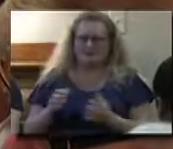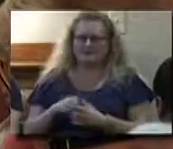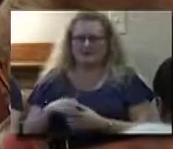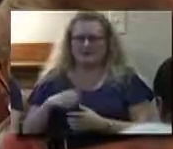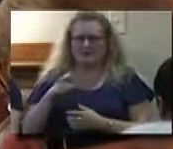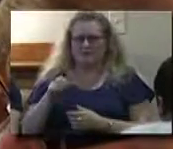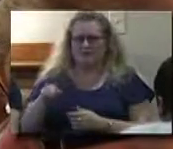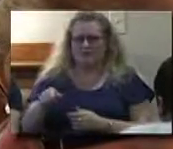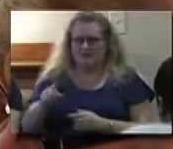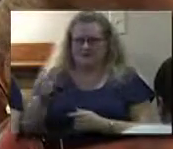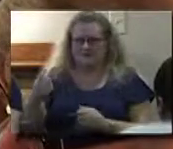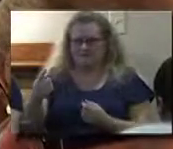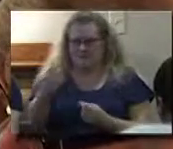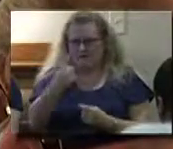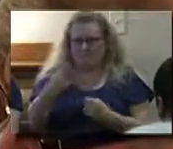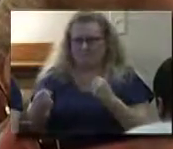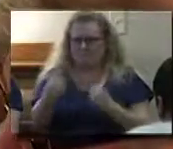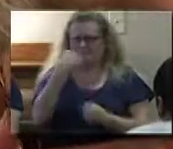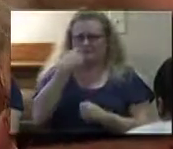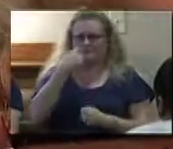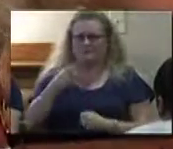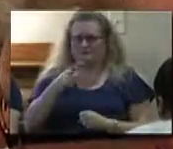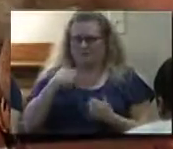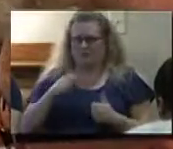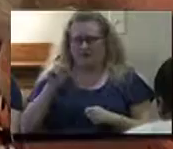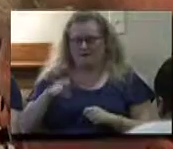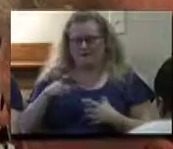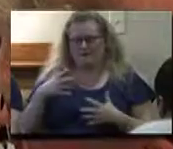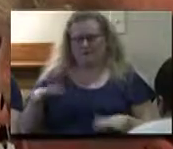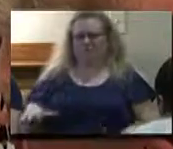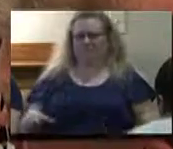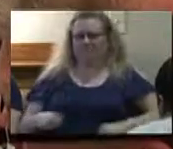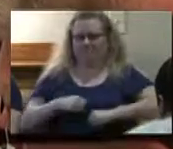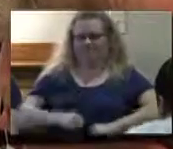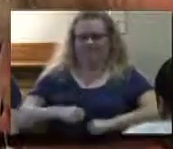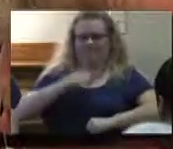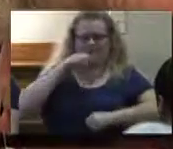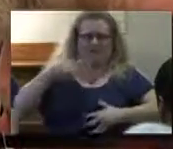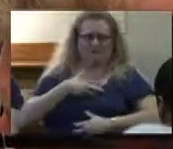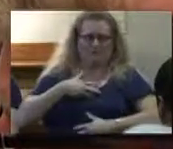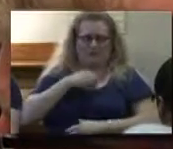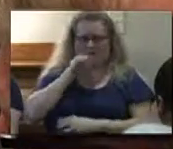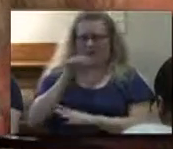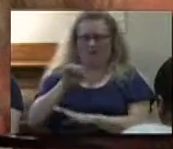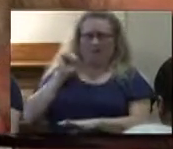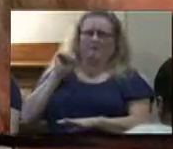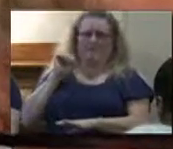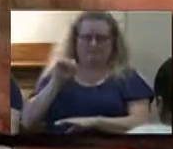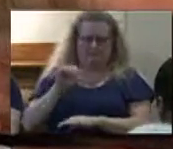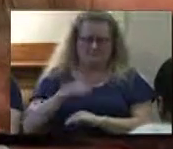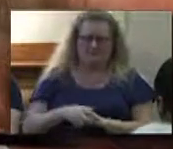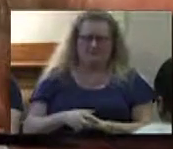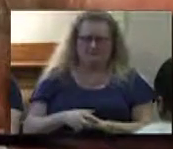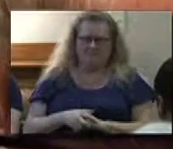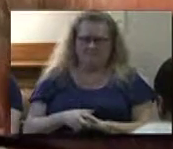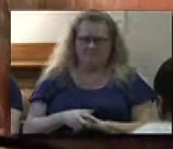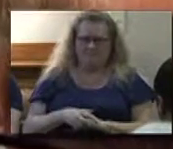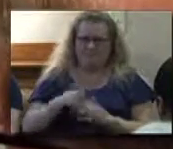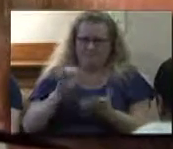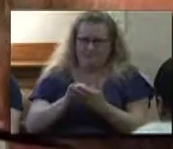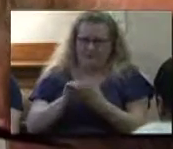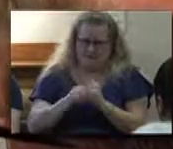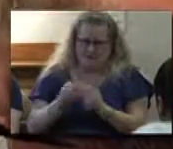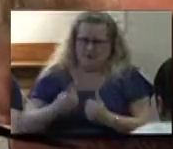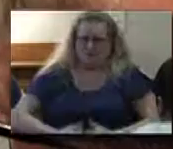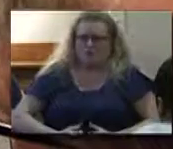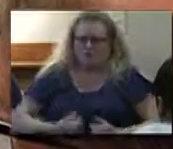And when they come at you with their fist, you don't flinch. You just sit there. And that's how you